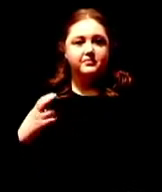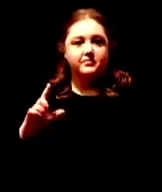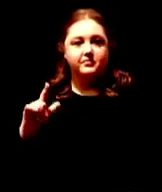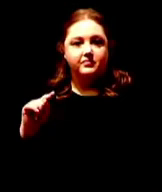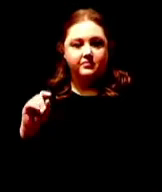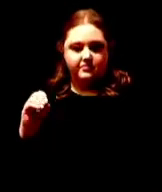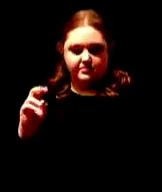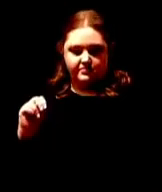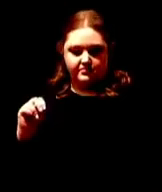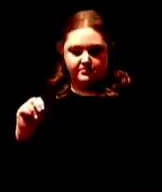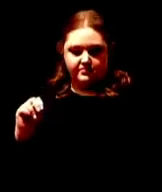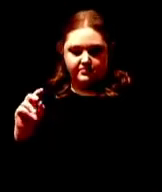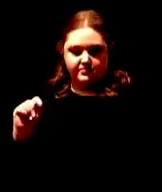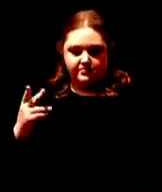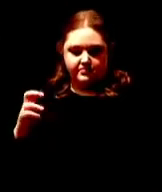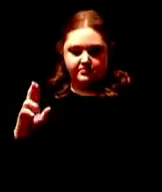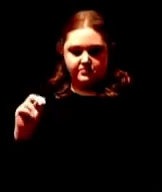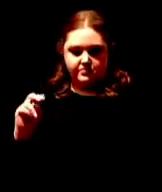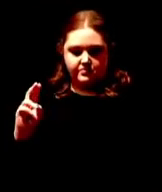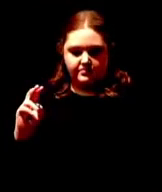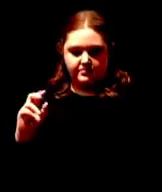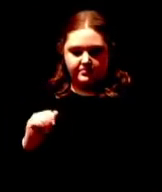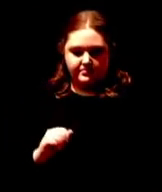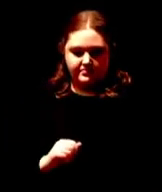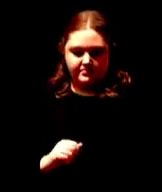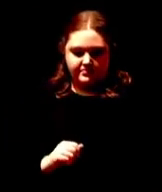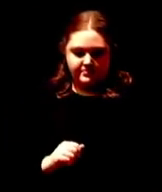Shelton Thornton III.